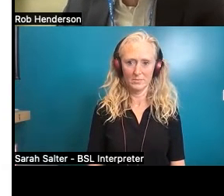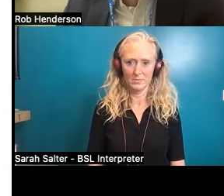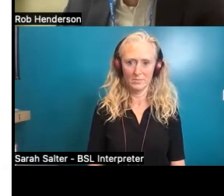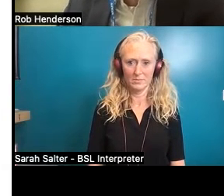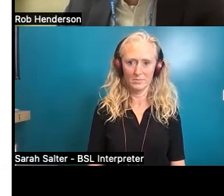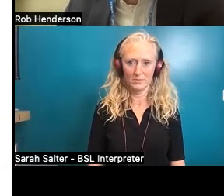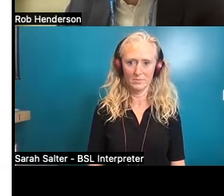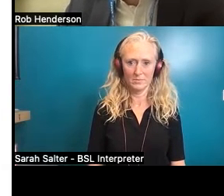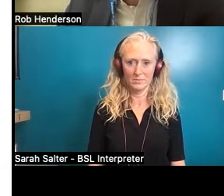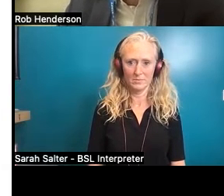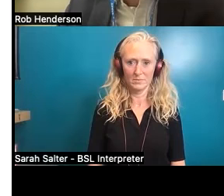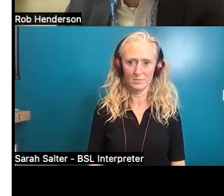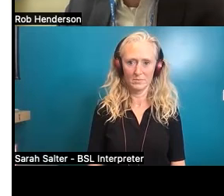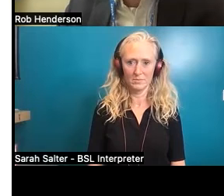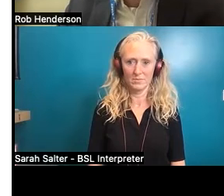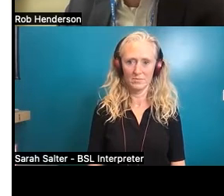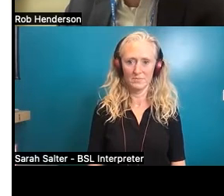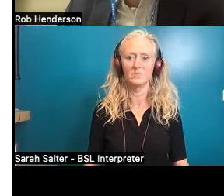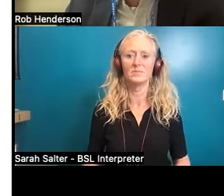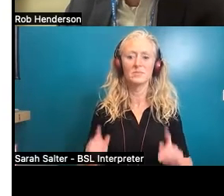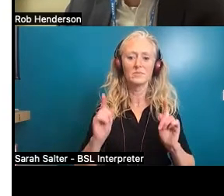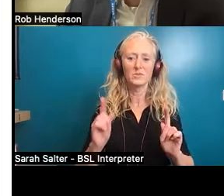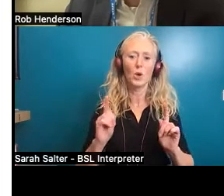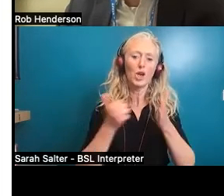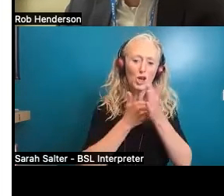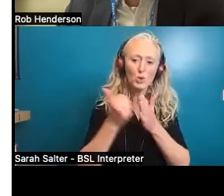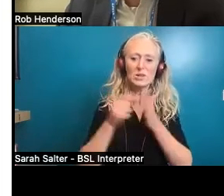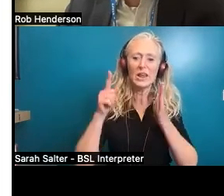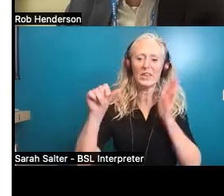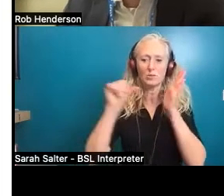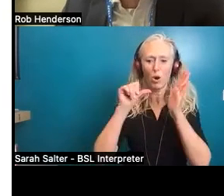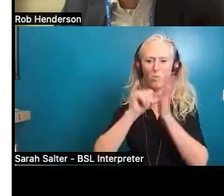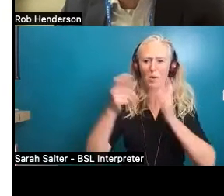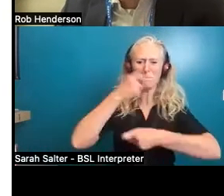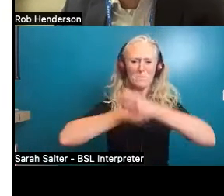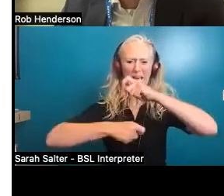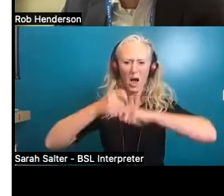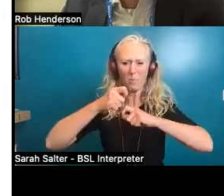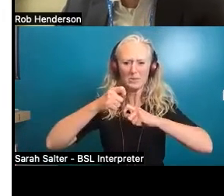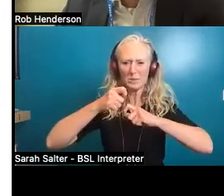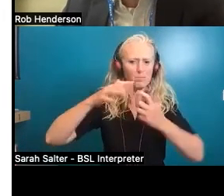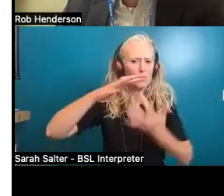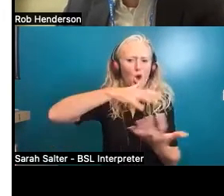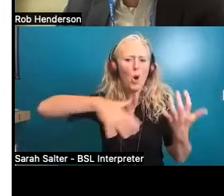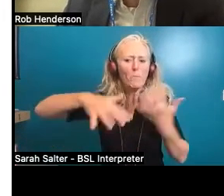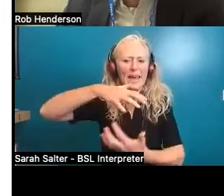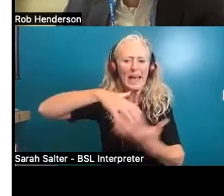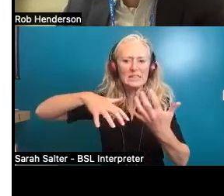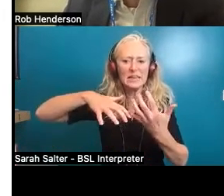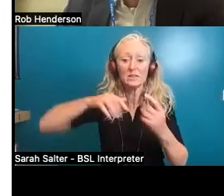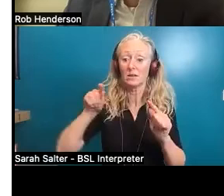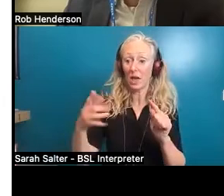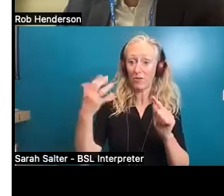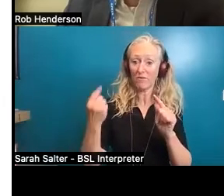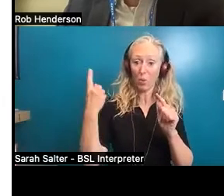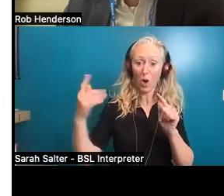much later, it becomes a much more knotty issue as to whether you should be testing younger siblings, for example, before they become symptomatic.